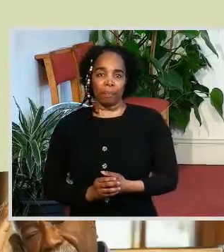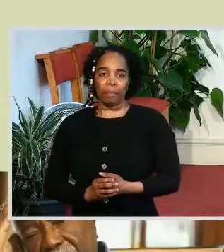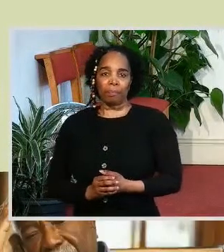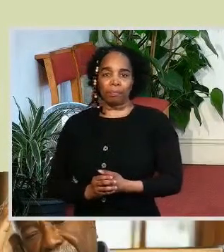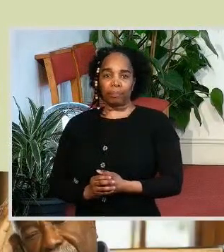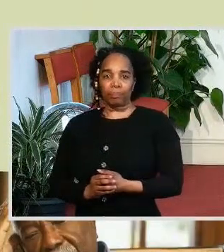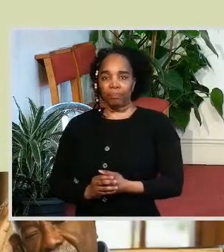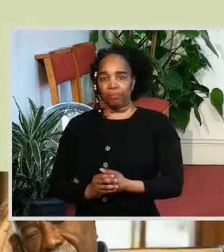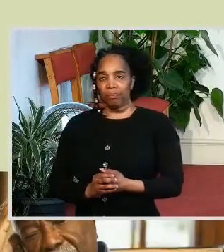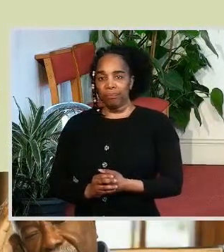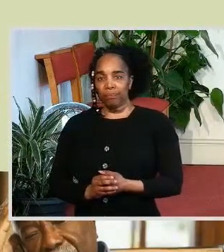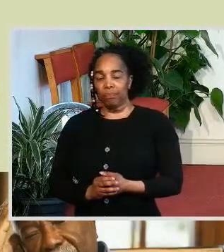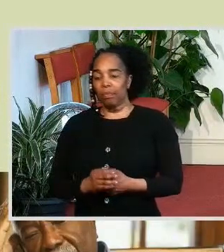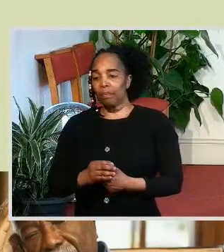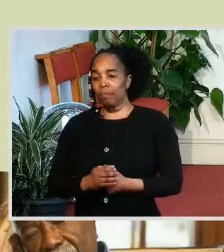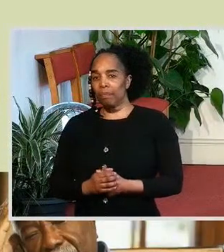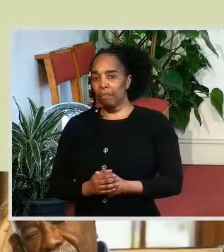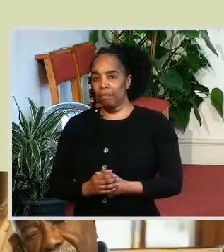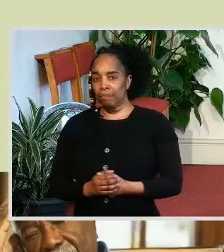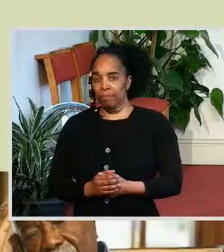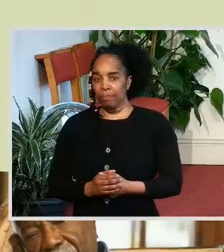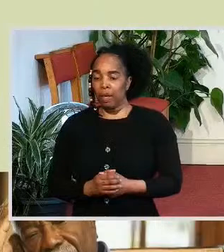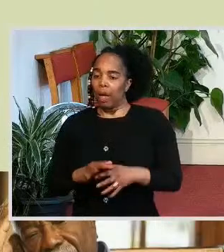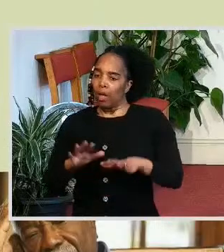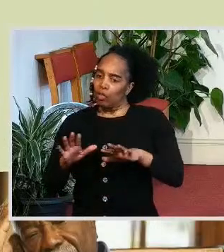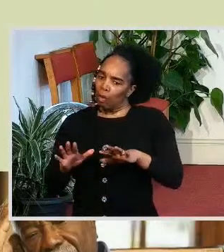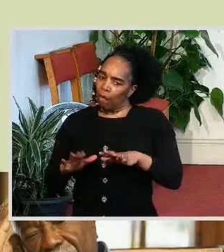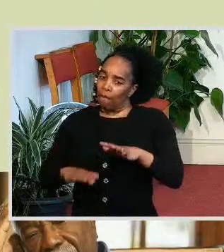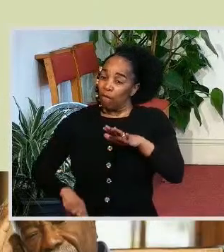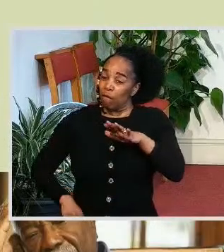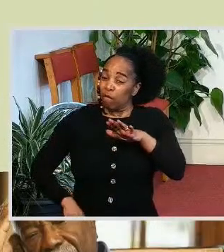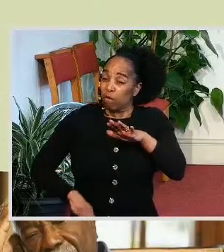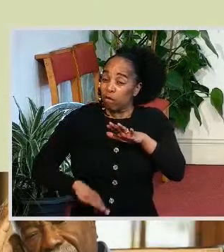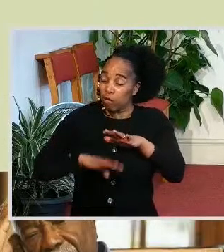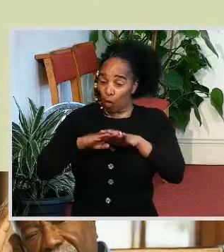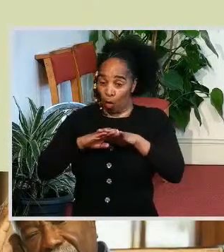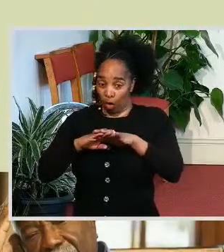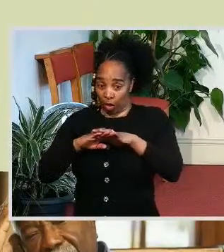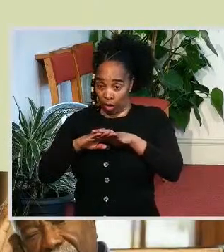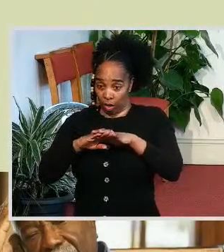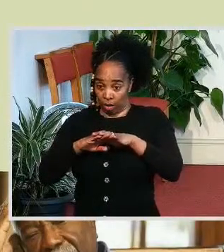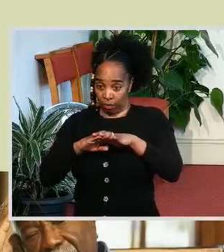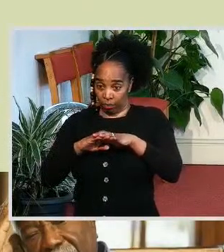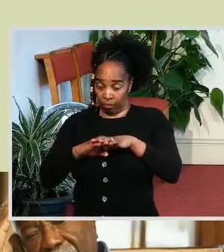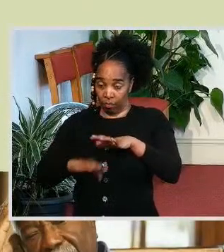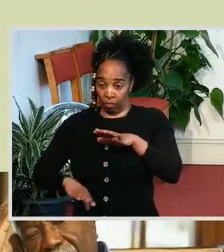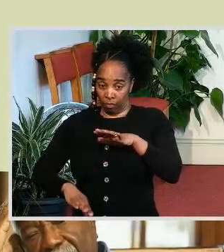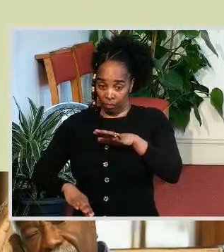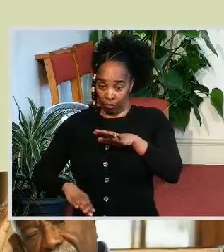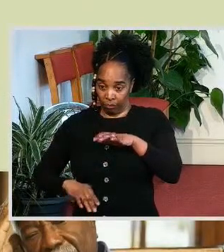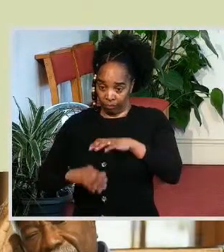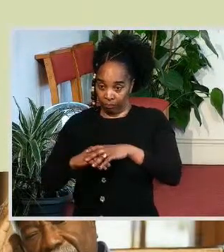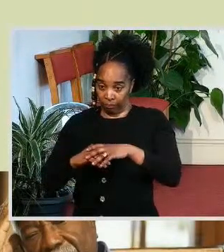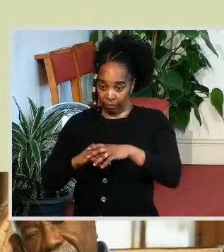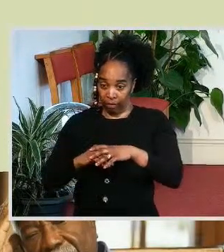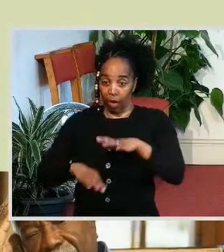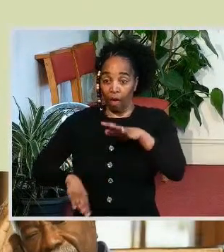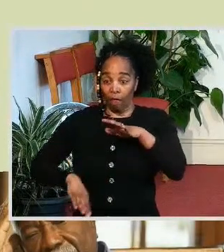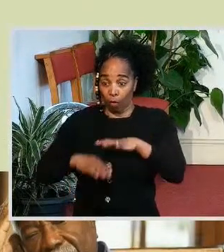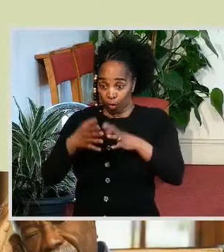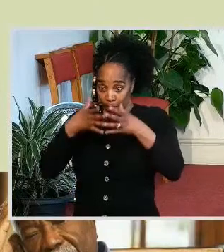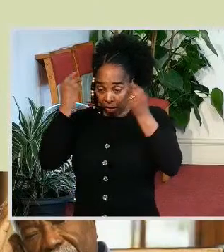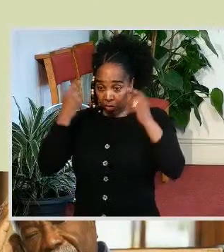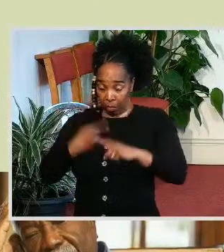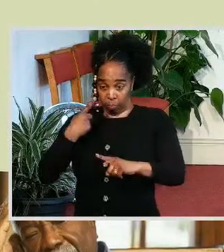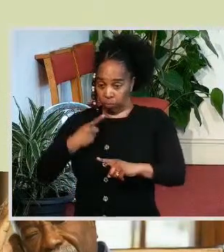All right. So some people will not develop full dementia, so they don't have all the criteria, so to